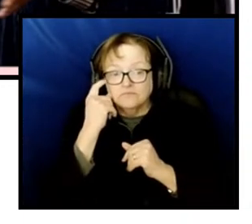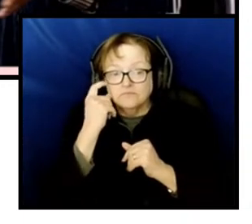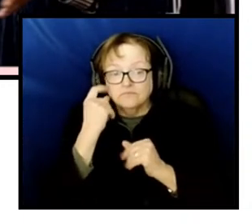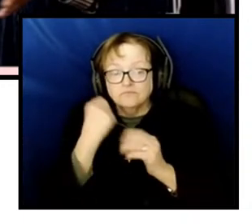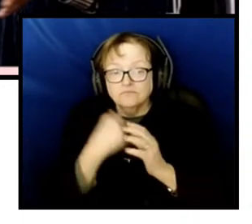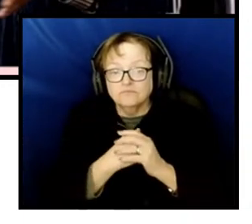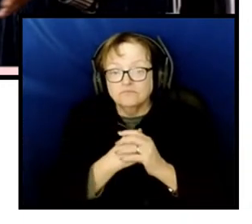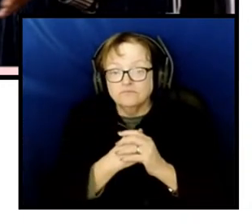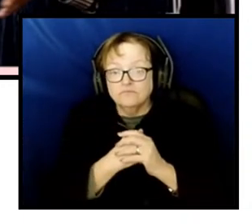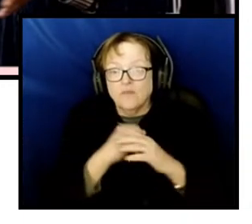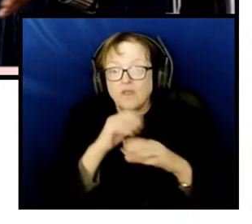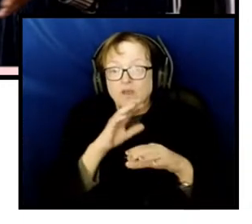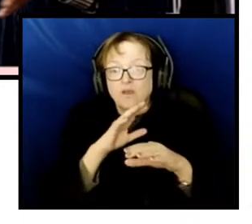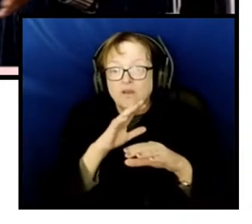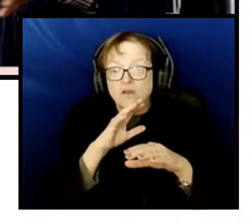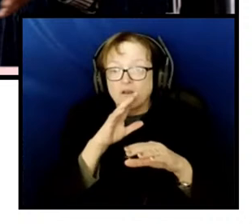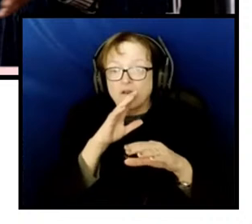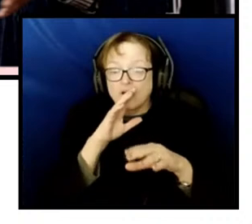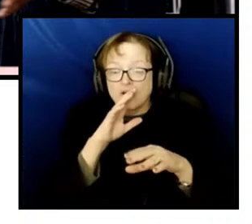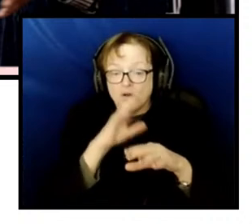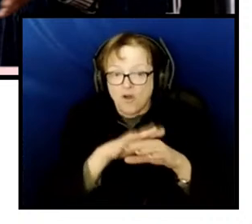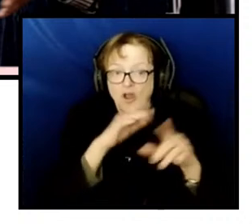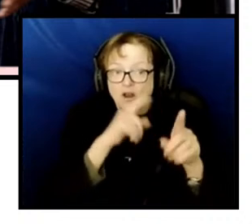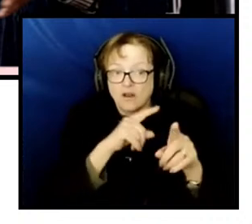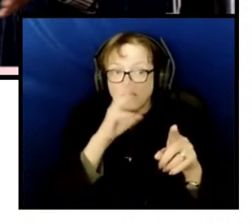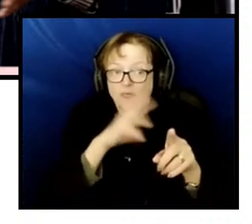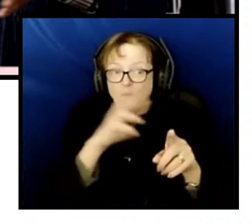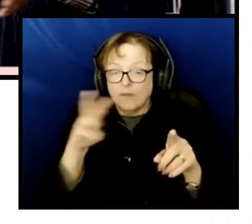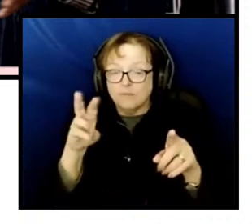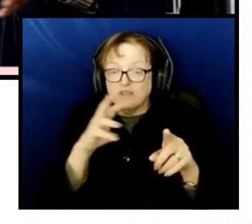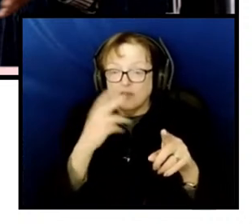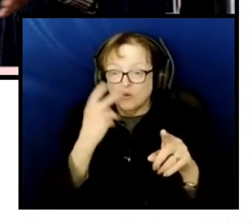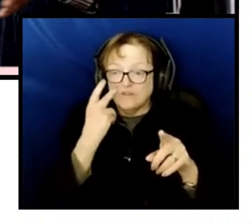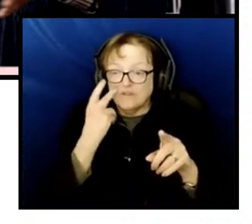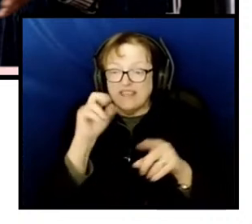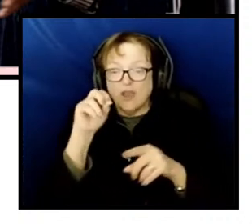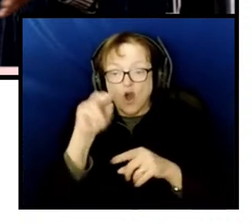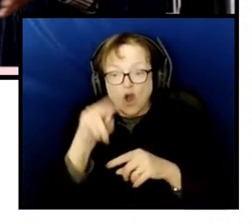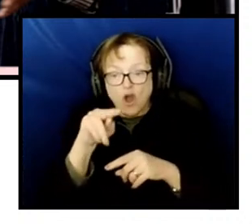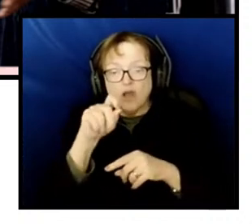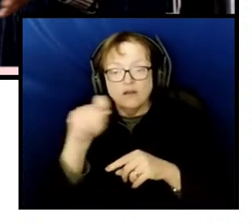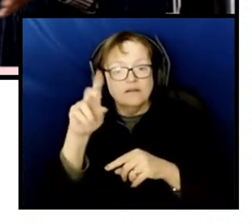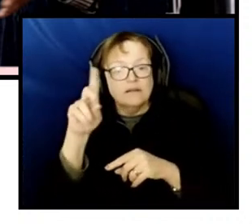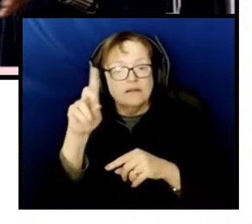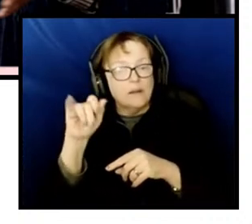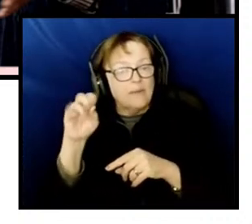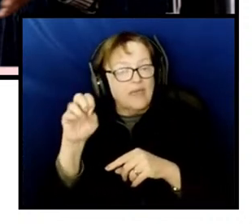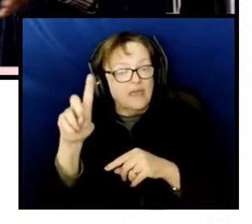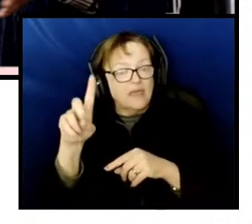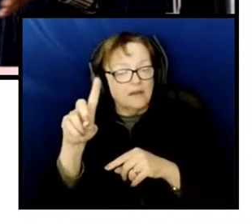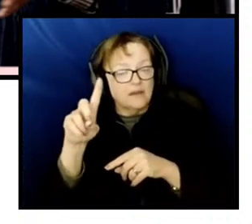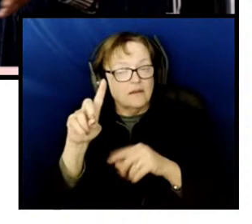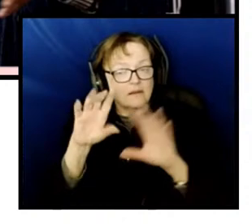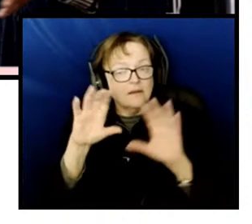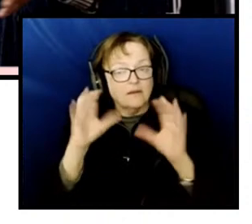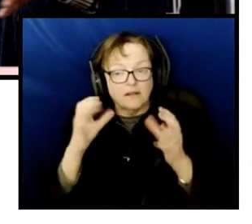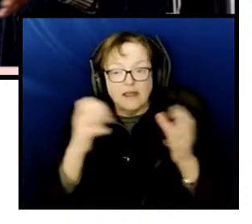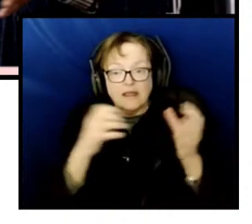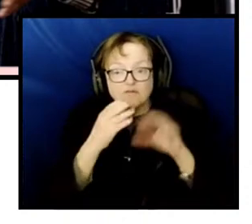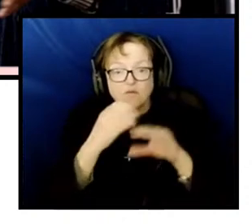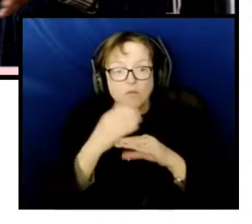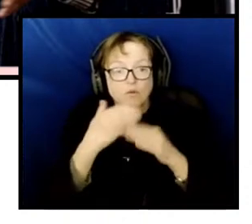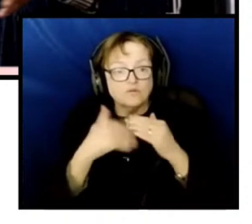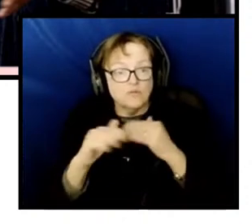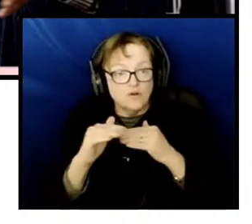So on our AfroPeach website, you'll find on-demand classes about postpartum nourishment that